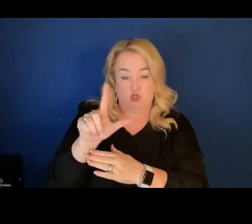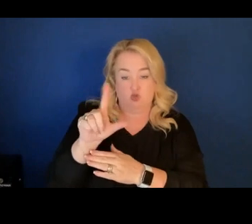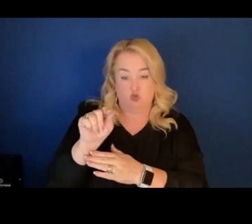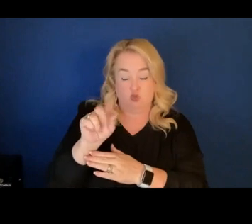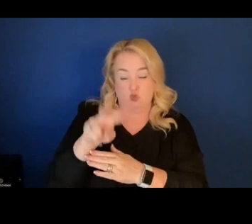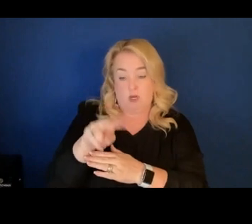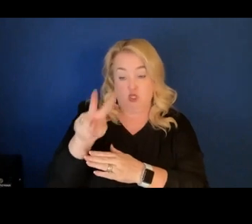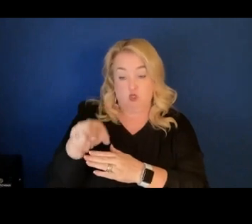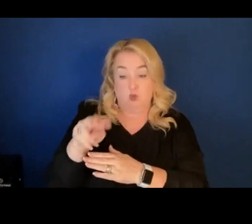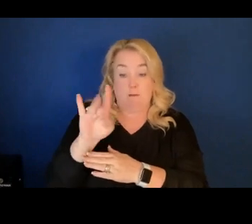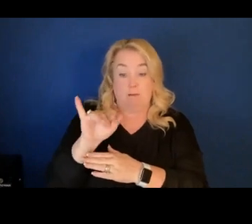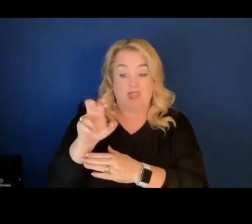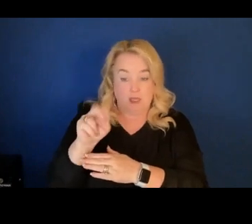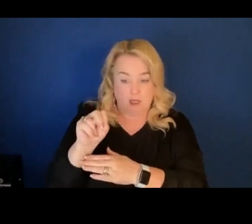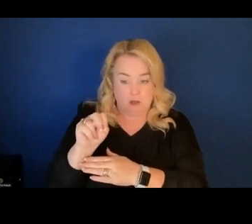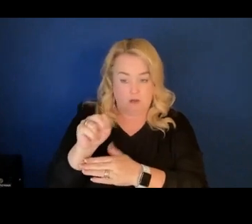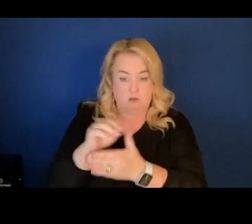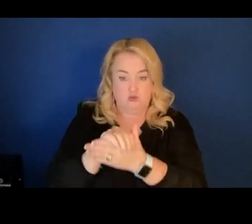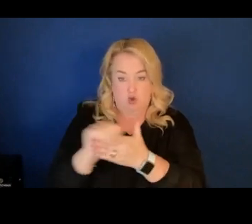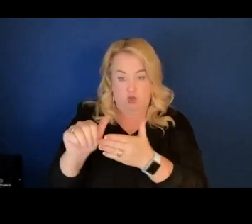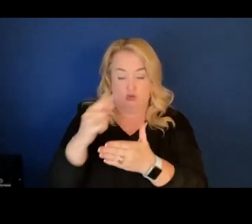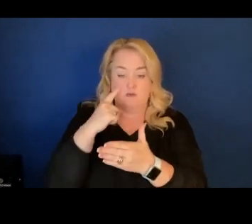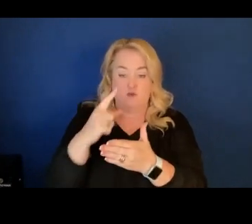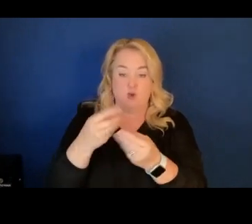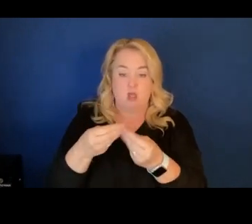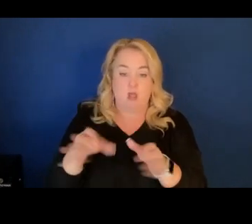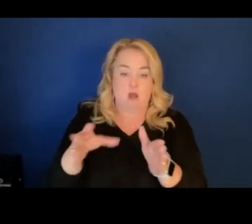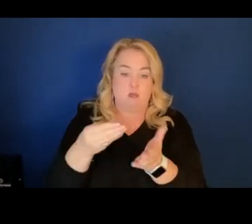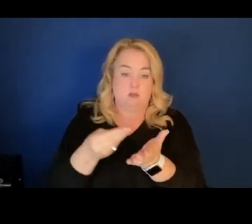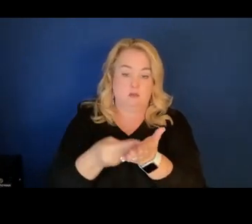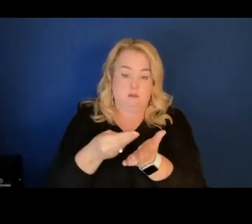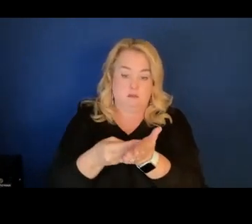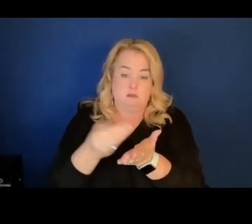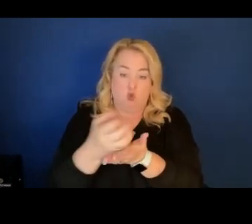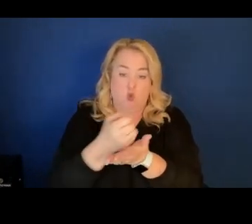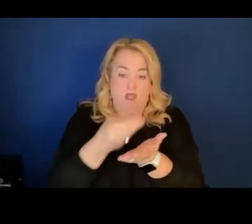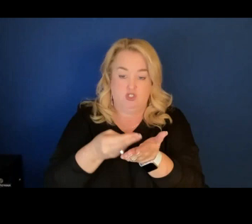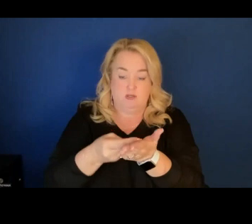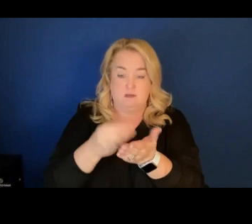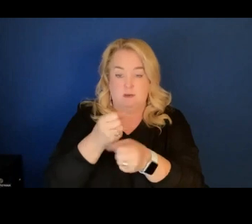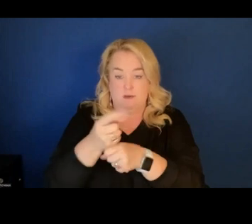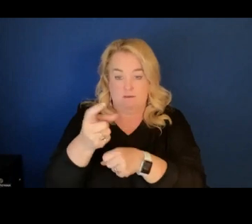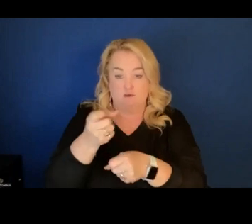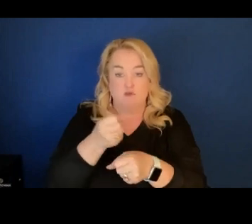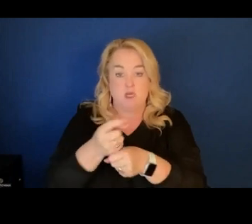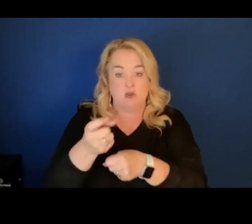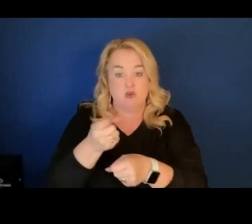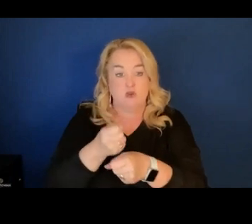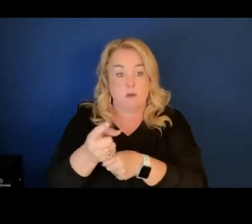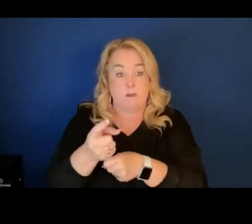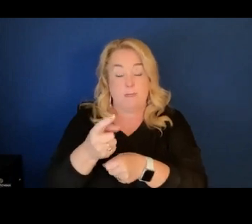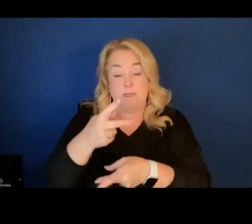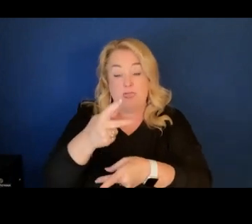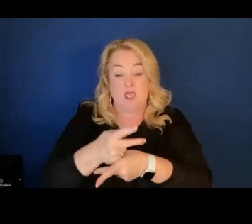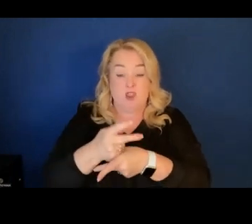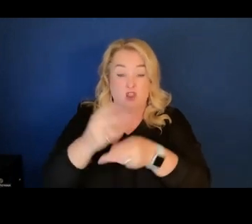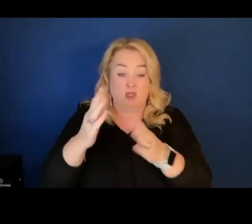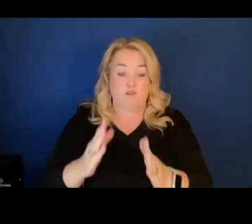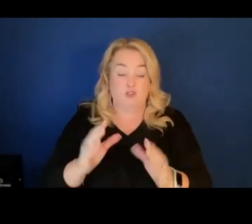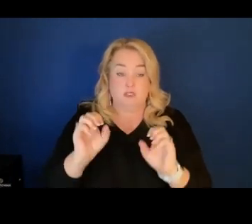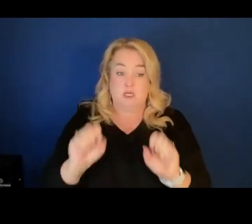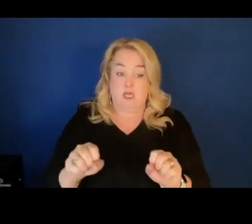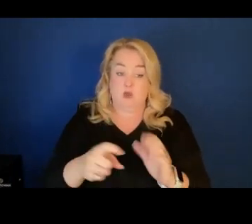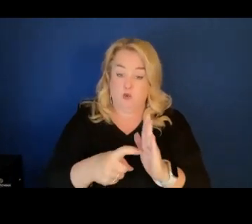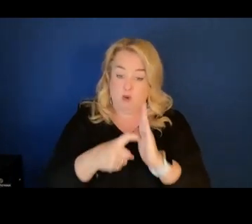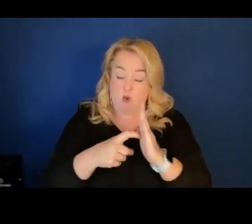$522 billion in lost wages every year. Caregiving can also take a